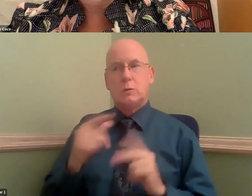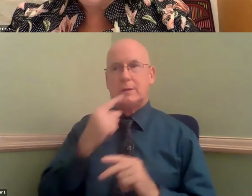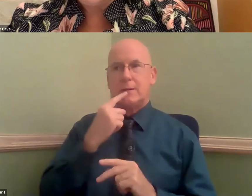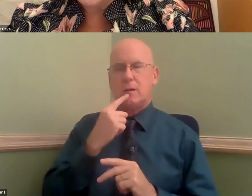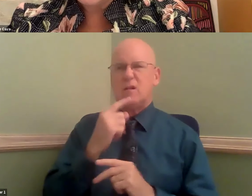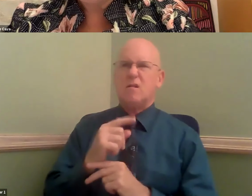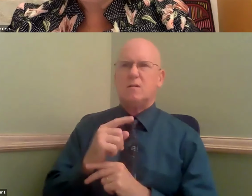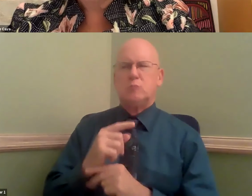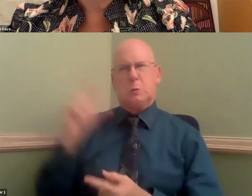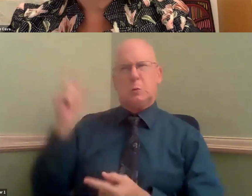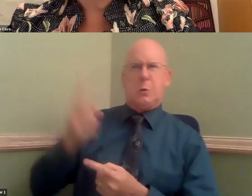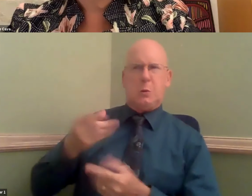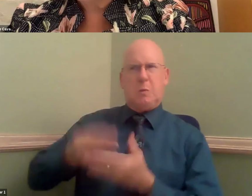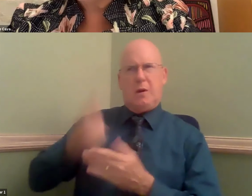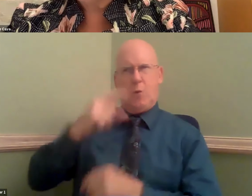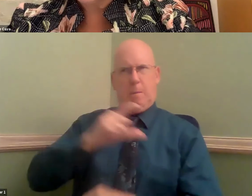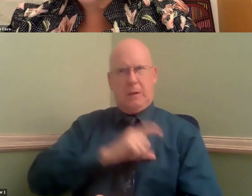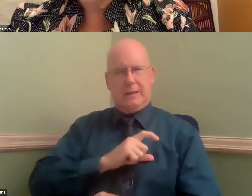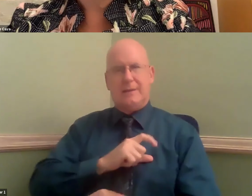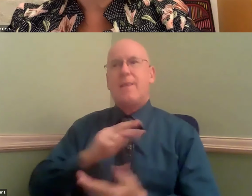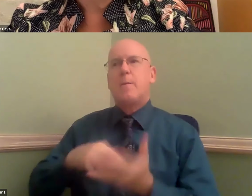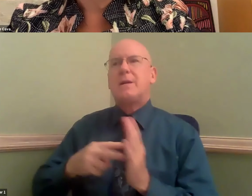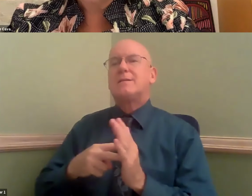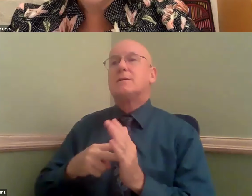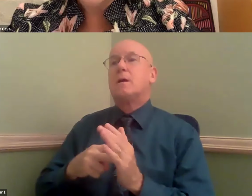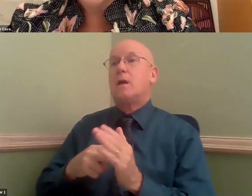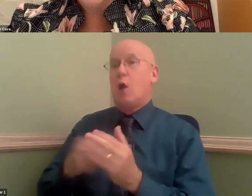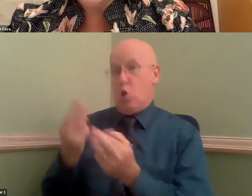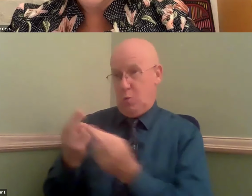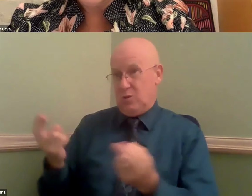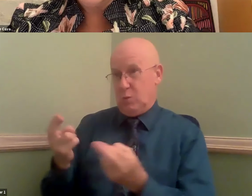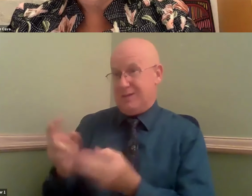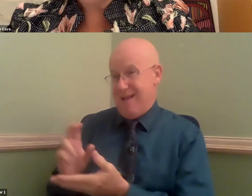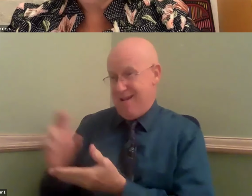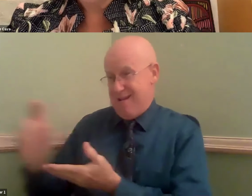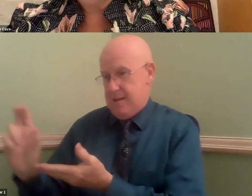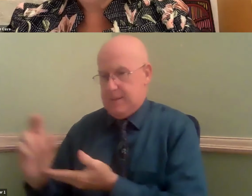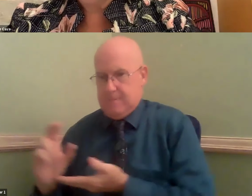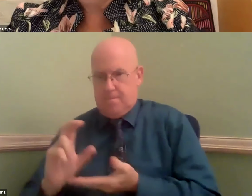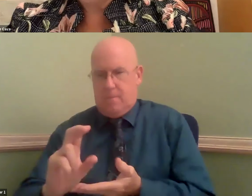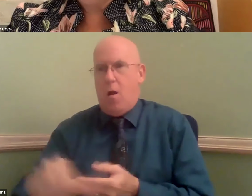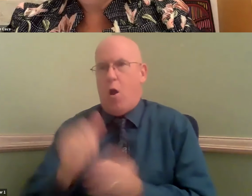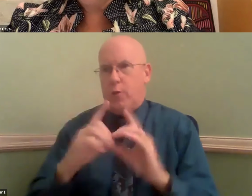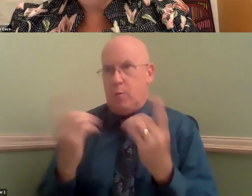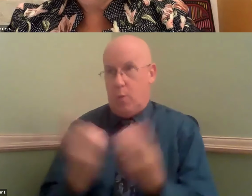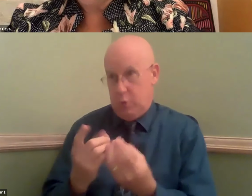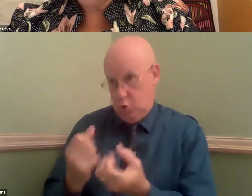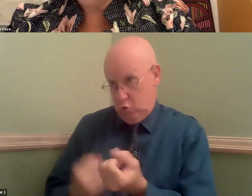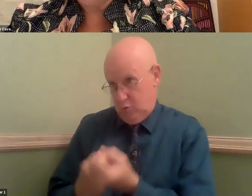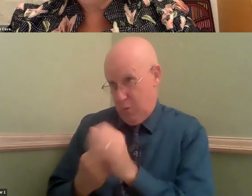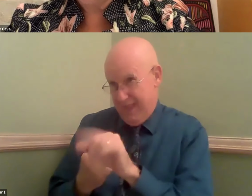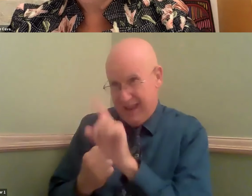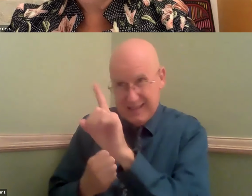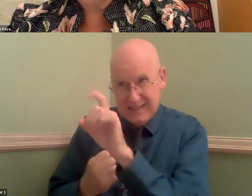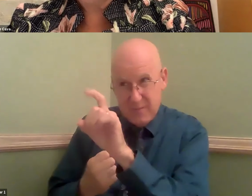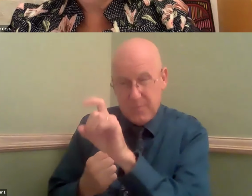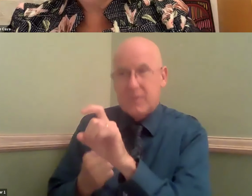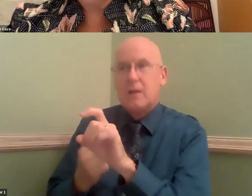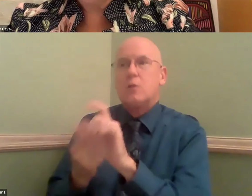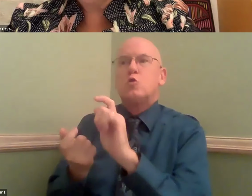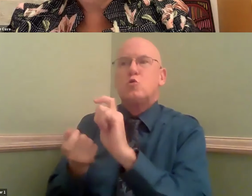defund police, they're saying redirect some of the resources of the police department into other departments. Are you in favor of